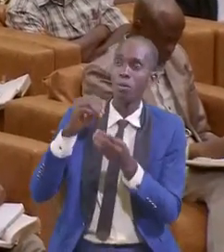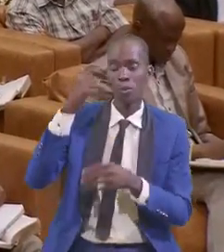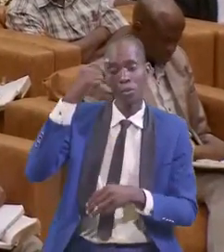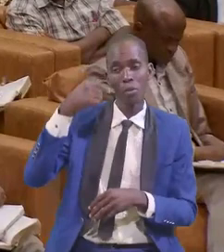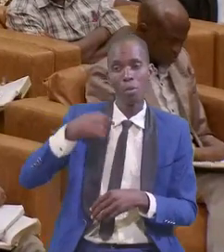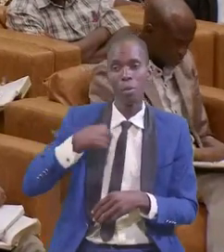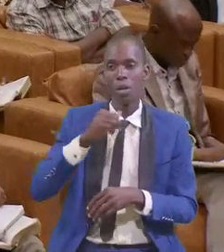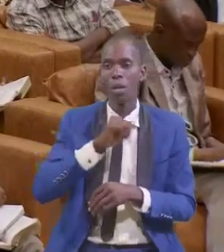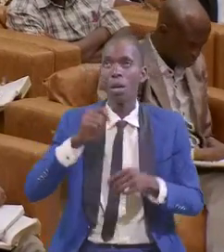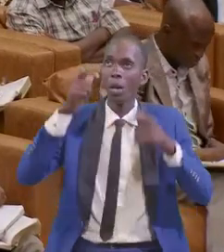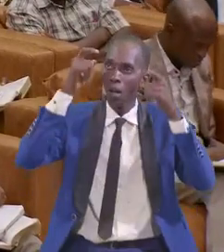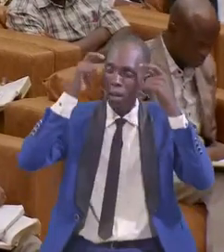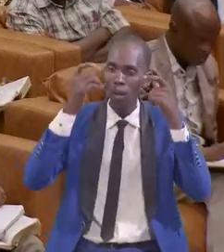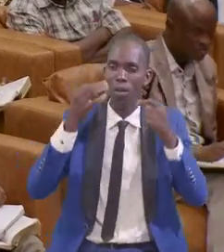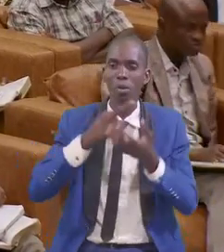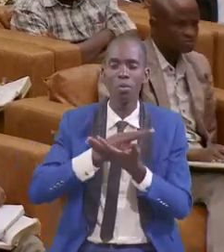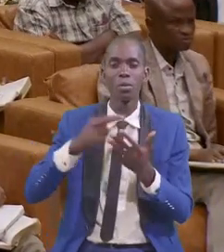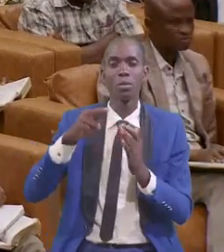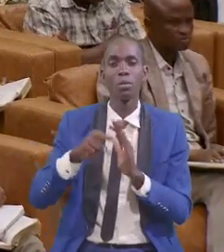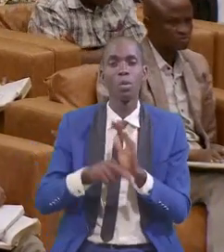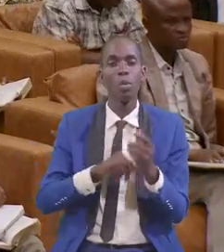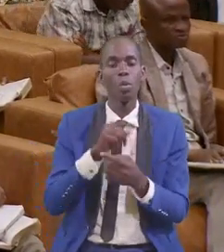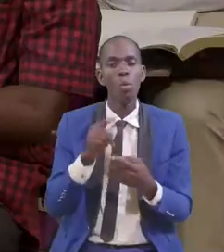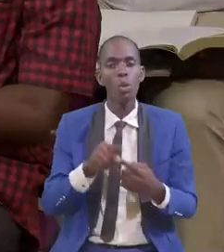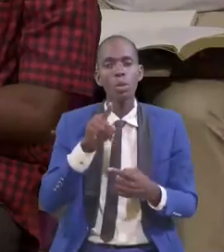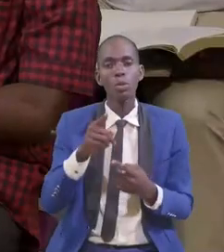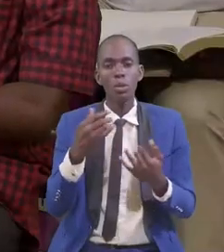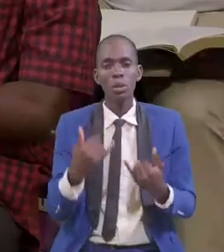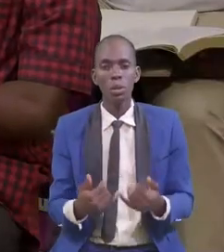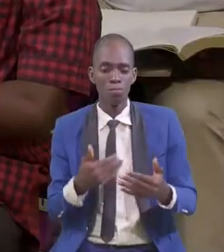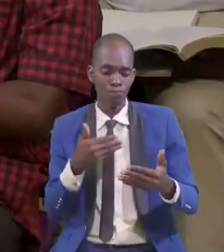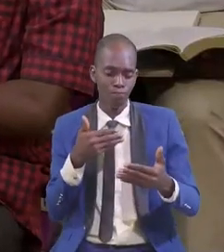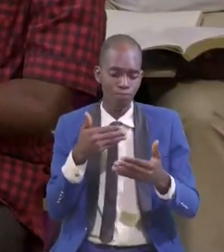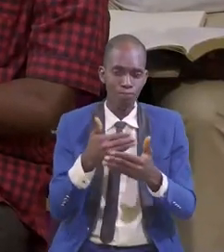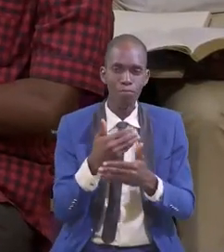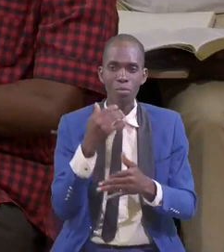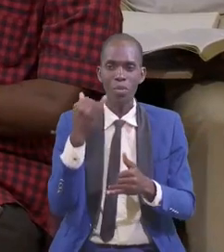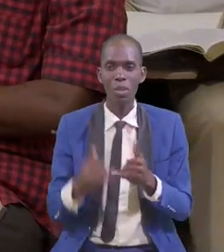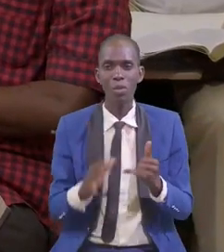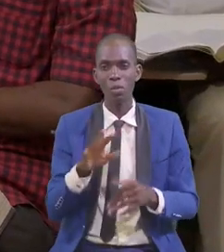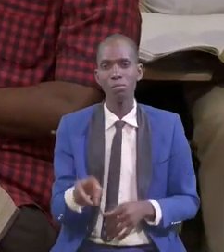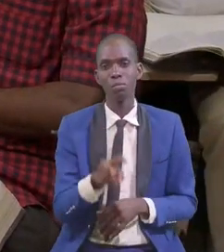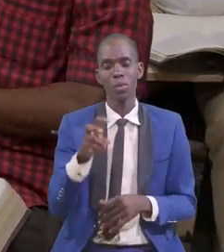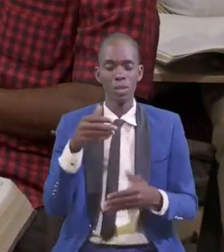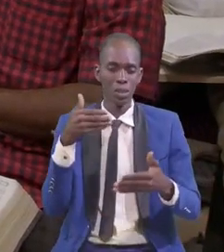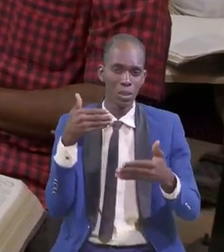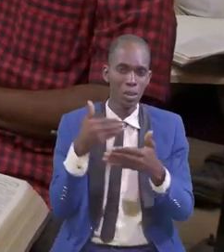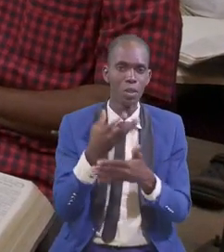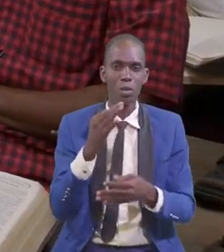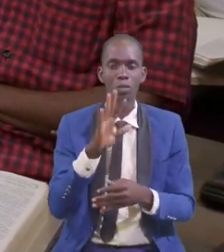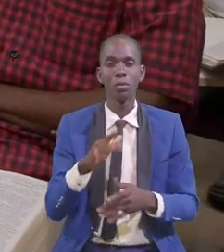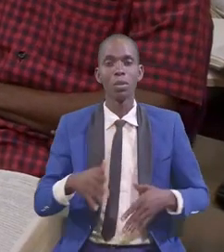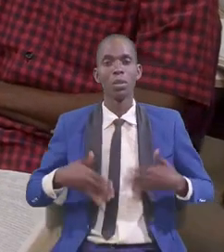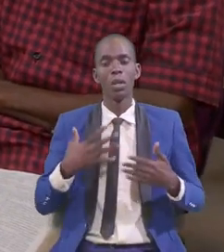crown of righteousness. When you come to the end of the journey, the end of the race, and you